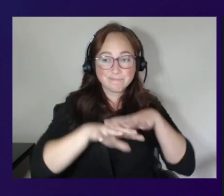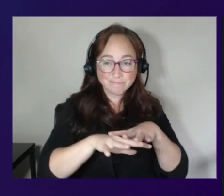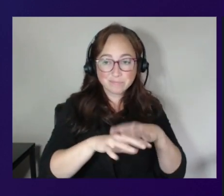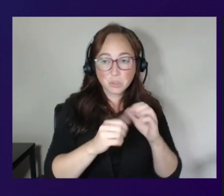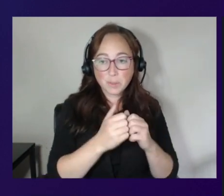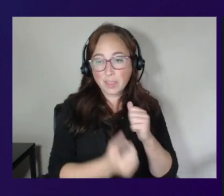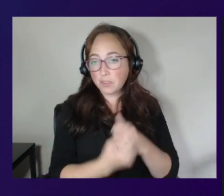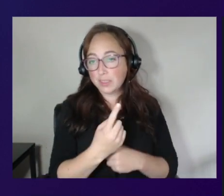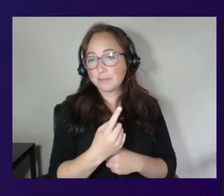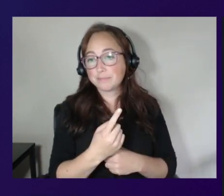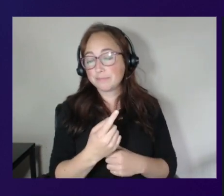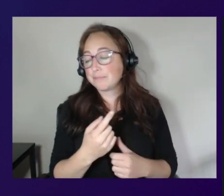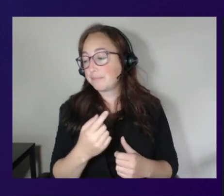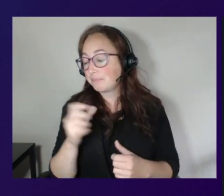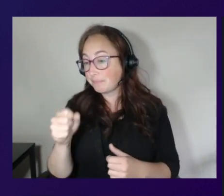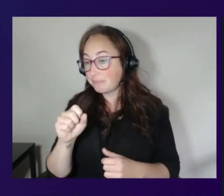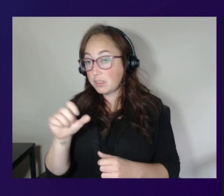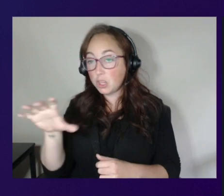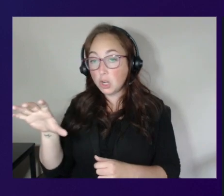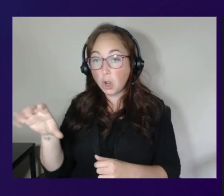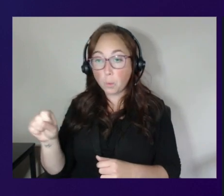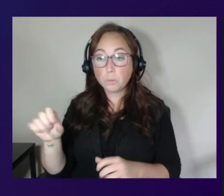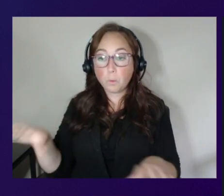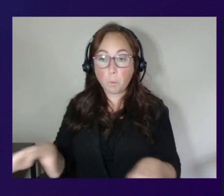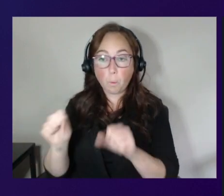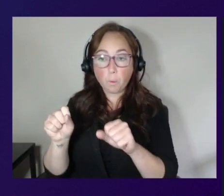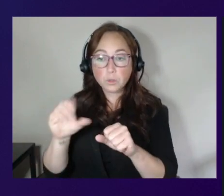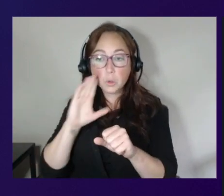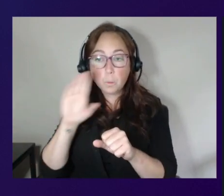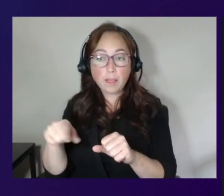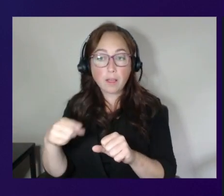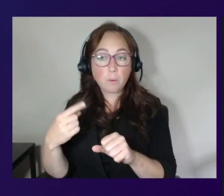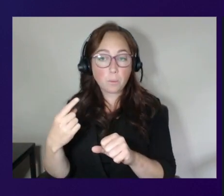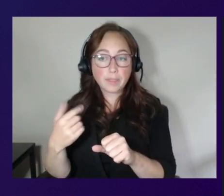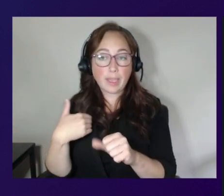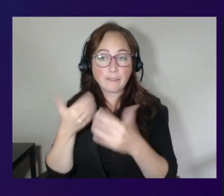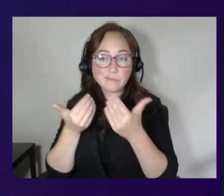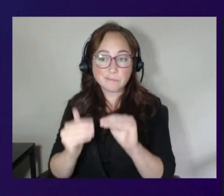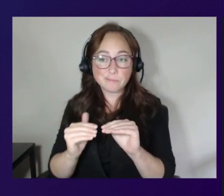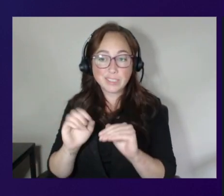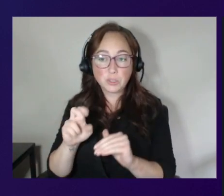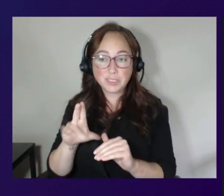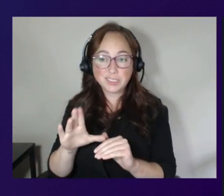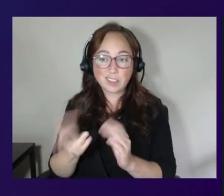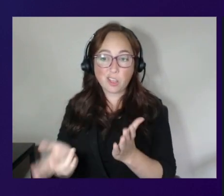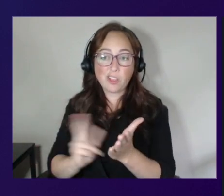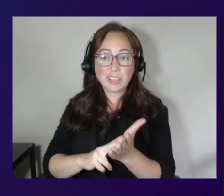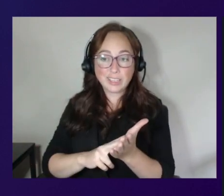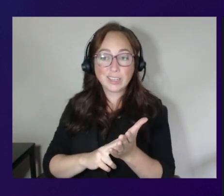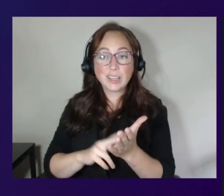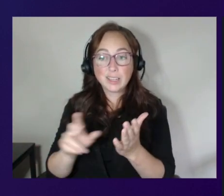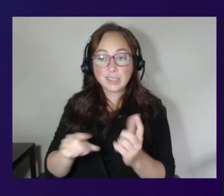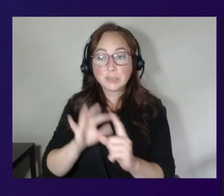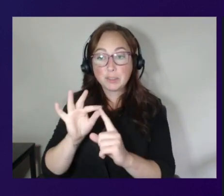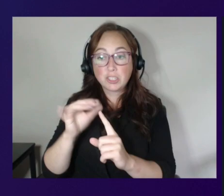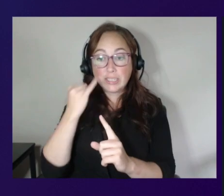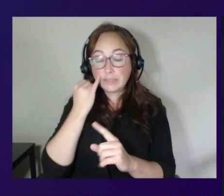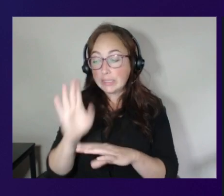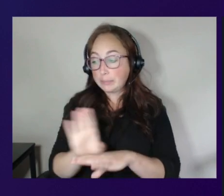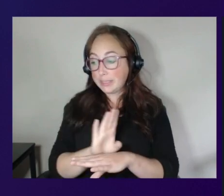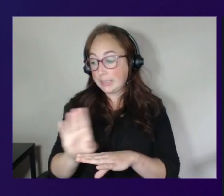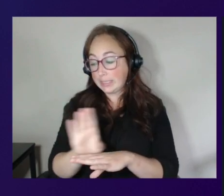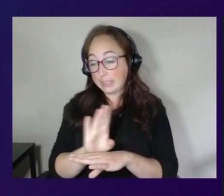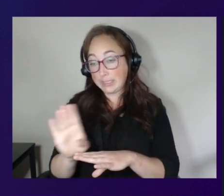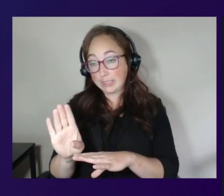and those hosts are only going to be able to have X amount of end users logging in, especially if it's a busy time of year.